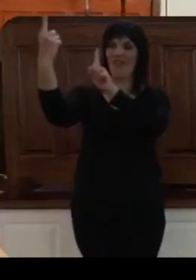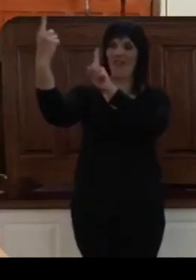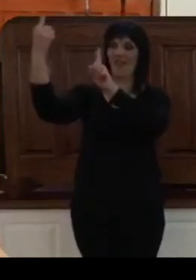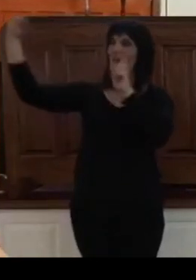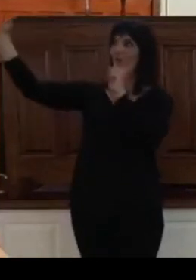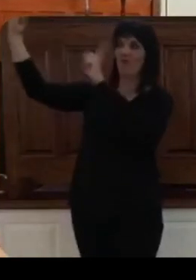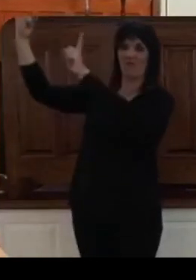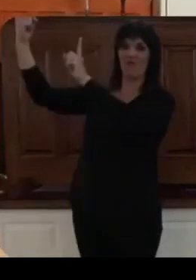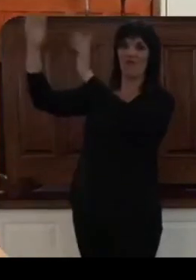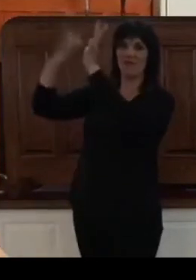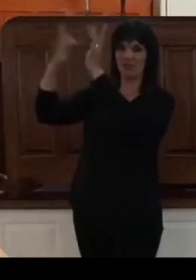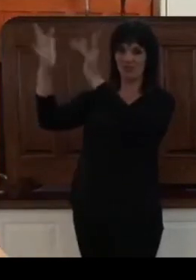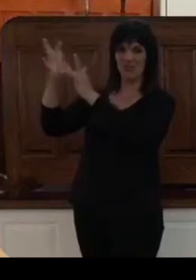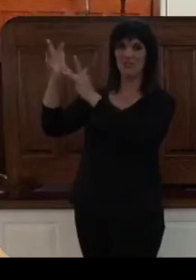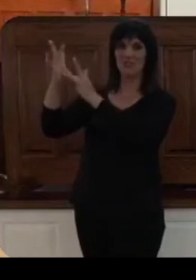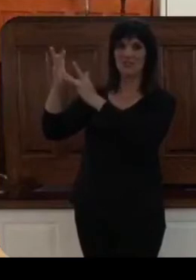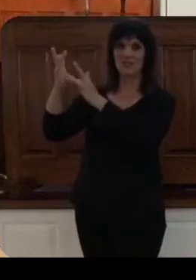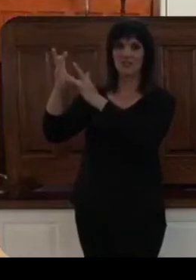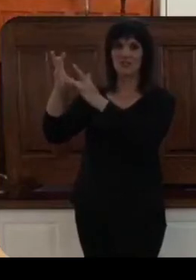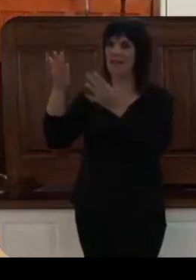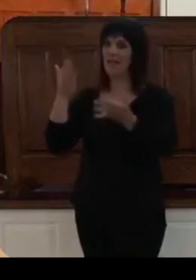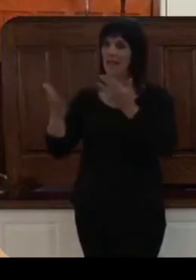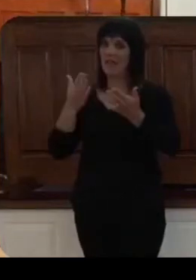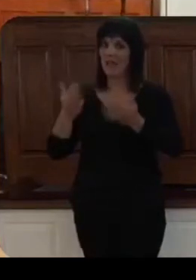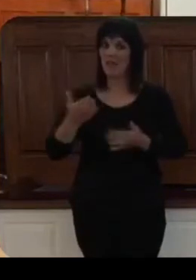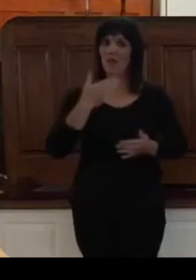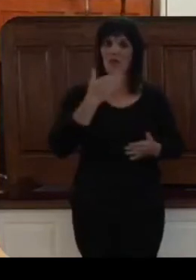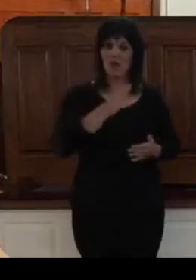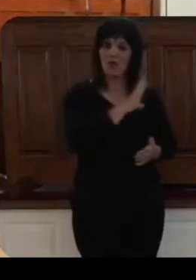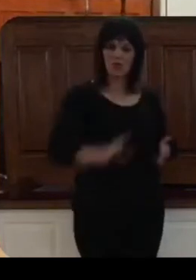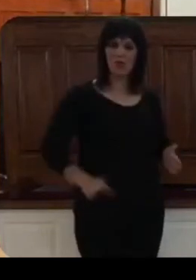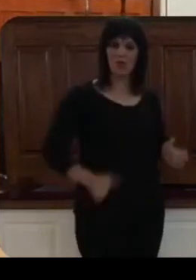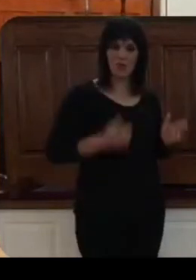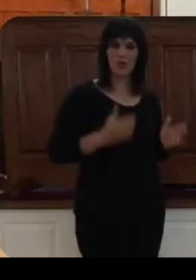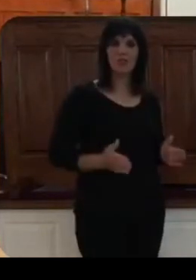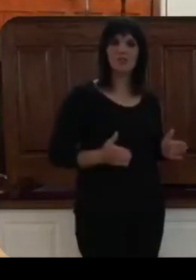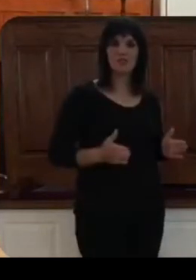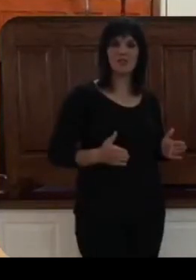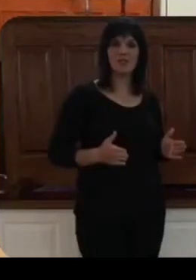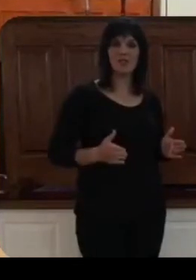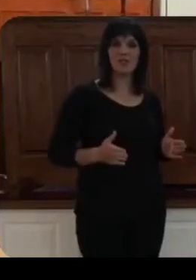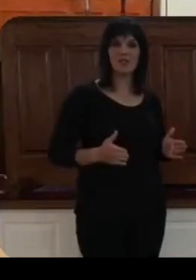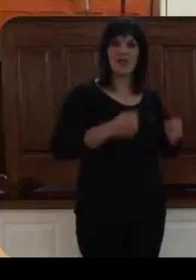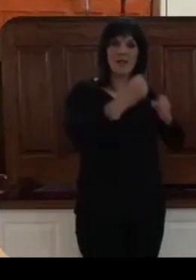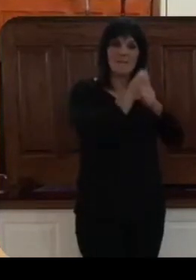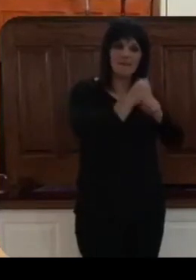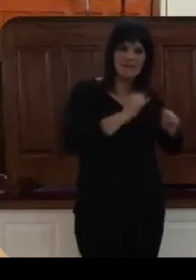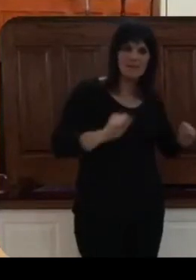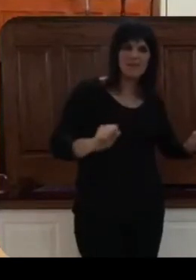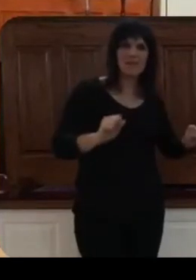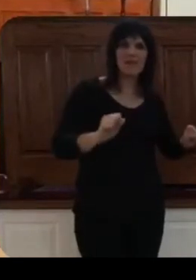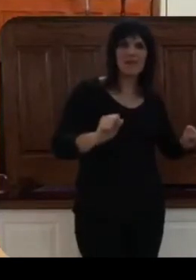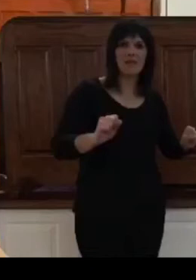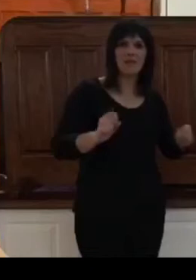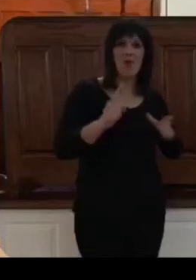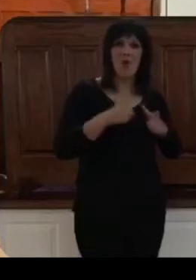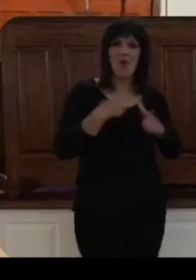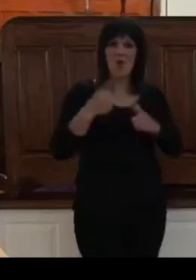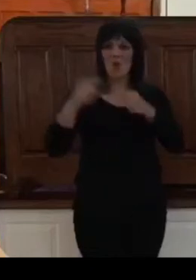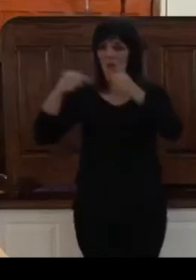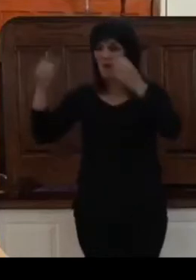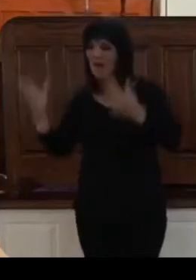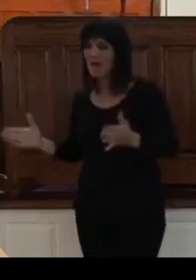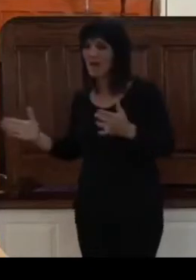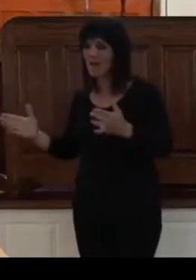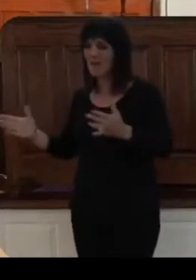faithful servant who has trusted in him, believed in him, been justified by faith, or you'll face him as his enemy who he says, depart from me, I